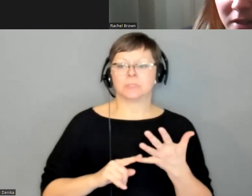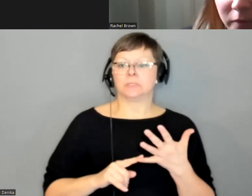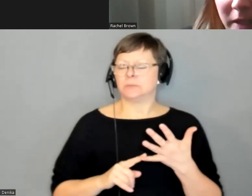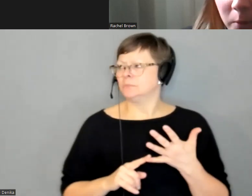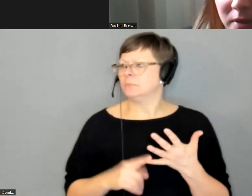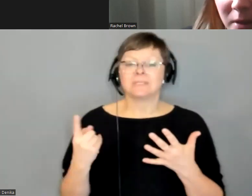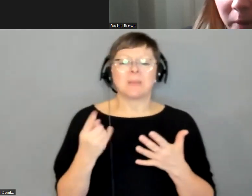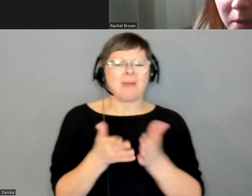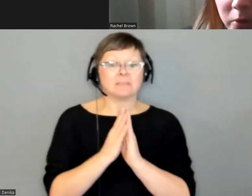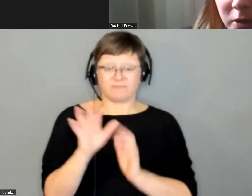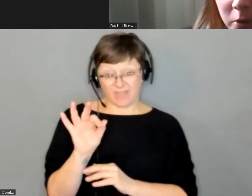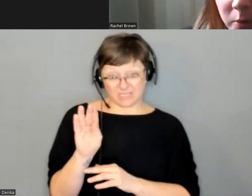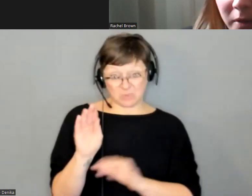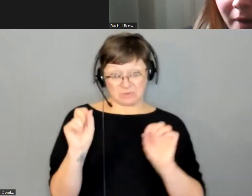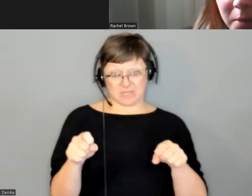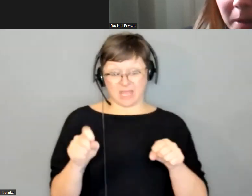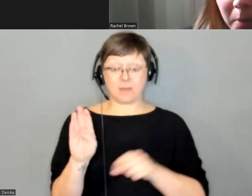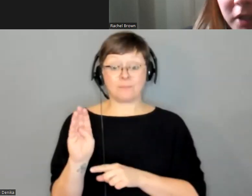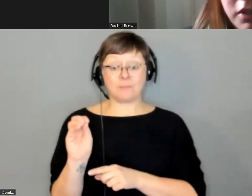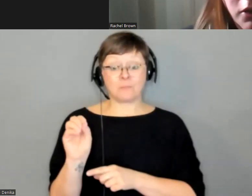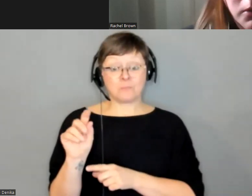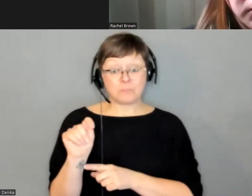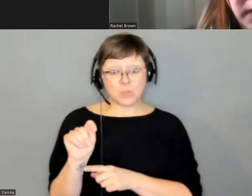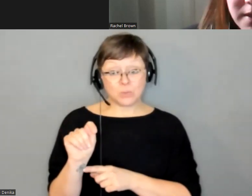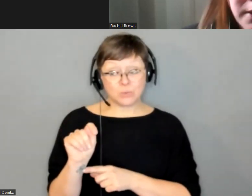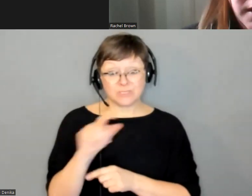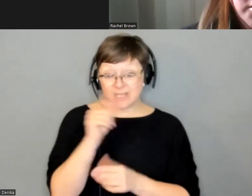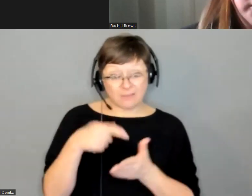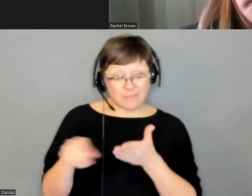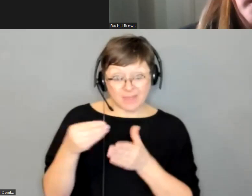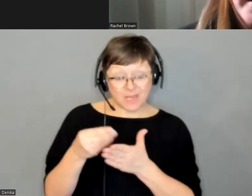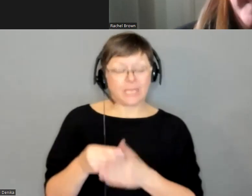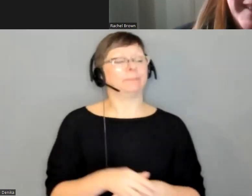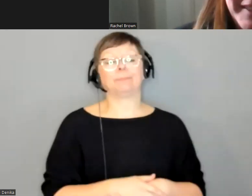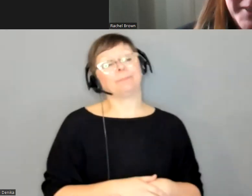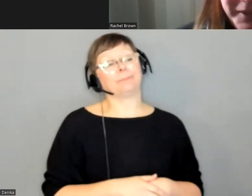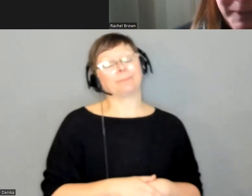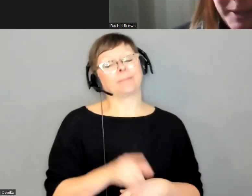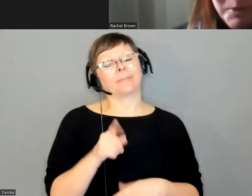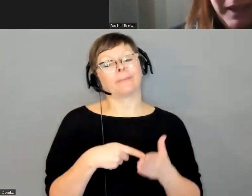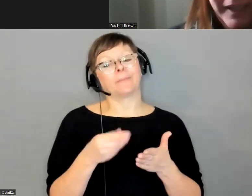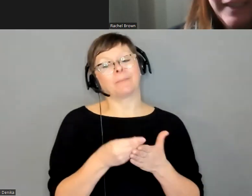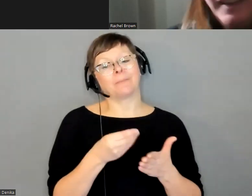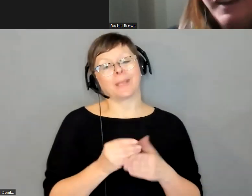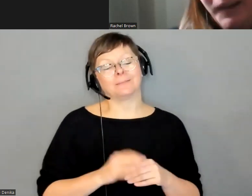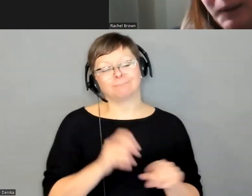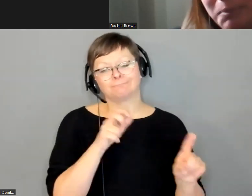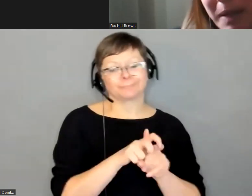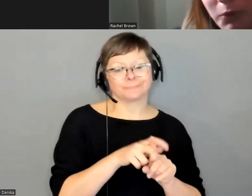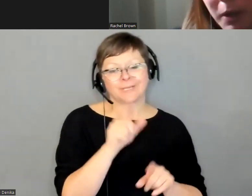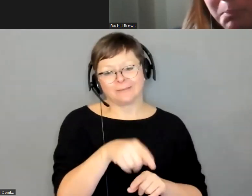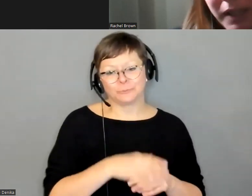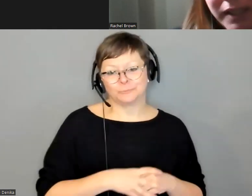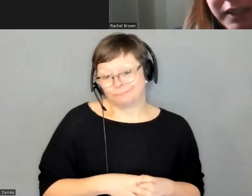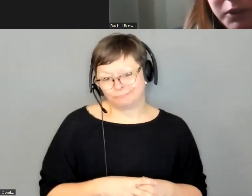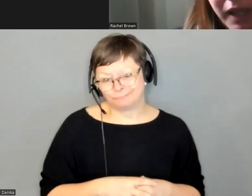Somebody asked on Facebook, is there a way to boost your post without having to pay money? No, that's how they get you. They're going to make you pay